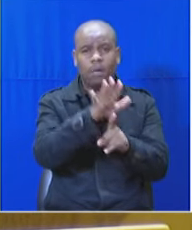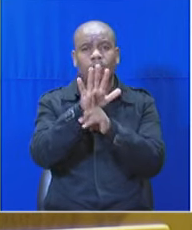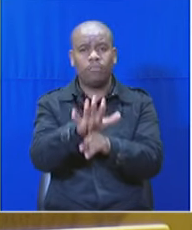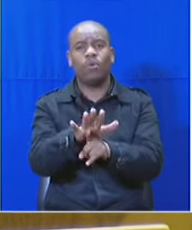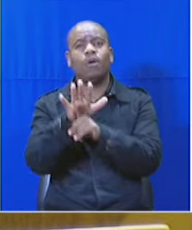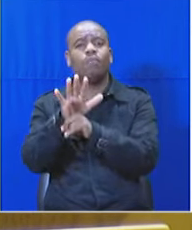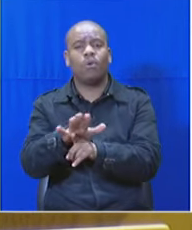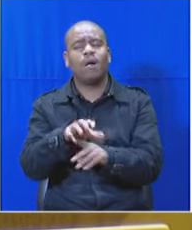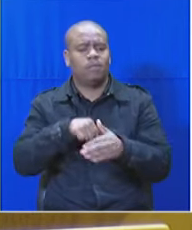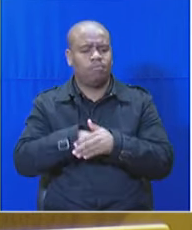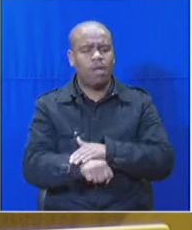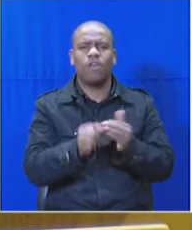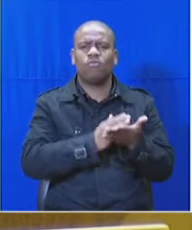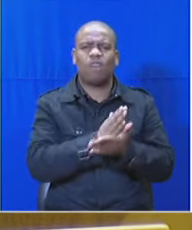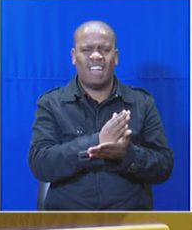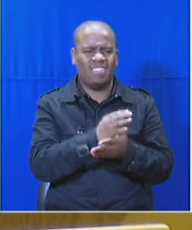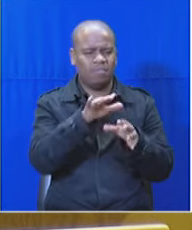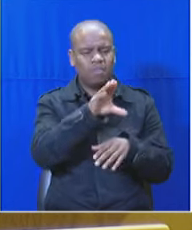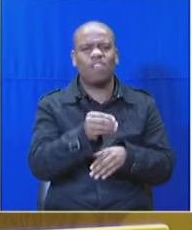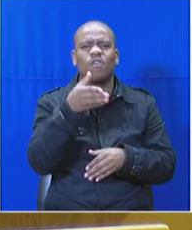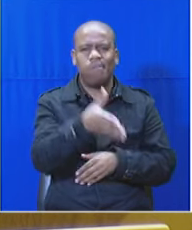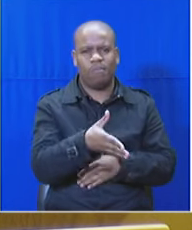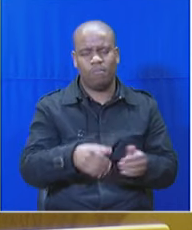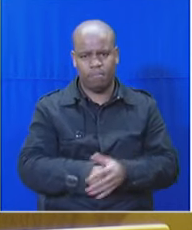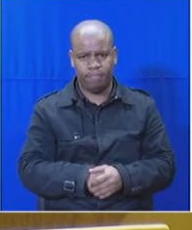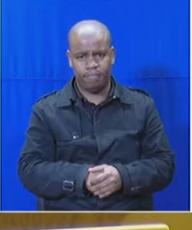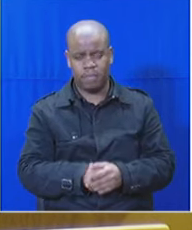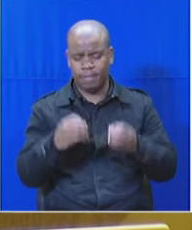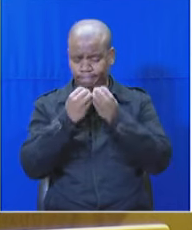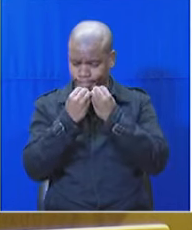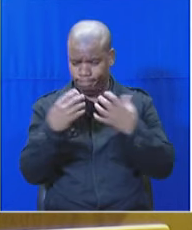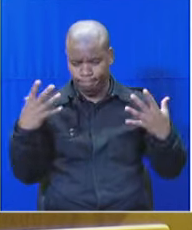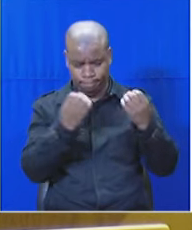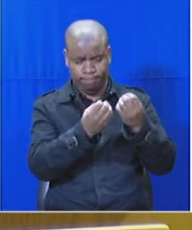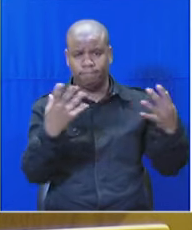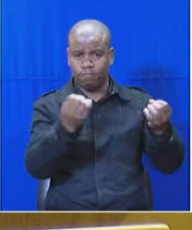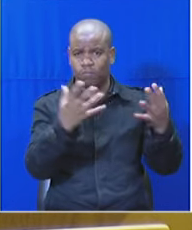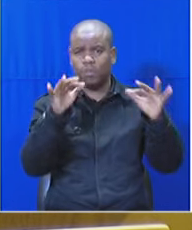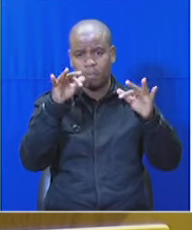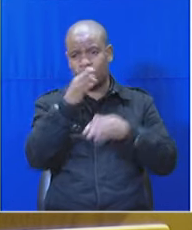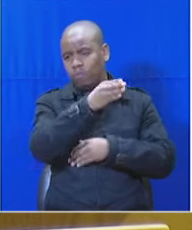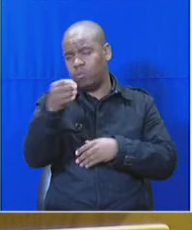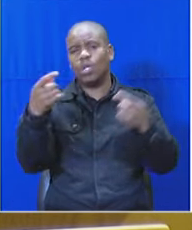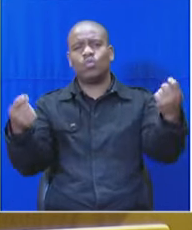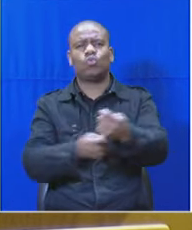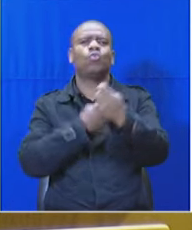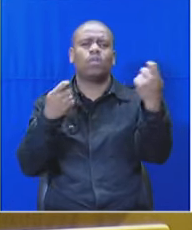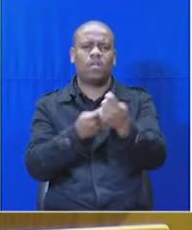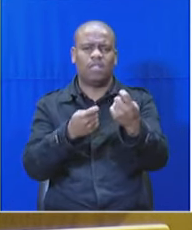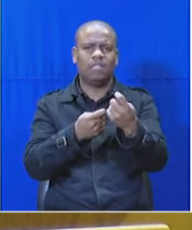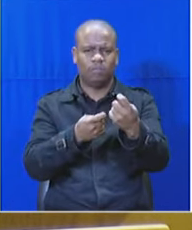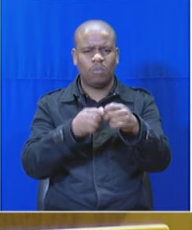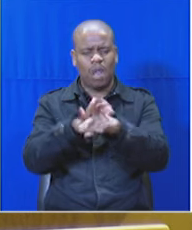as citizens of their country, South Africa. Millions of our people in the rural areas are brutally exploited